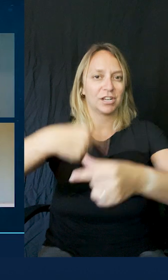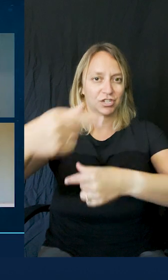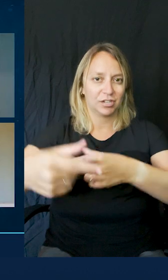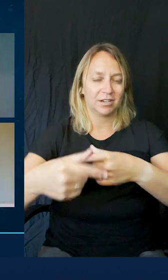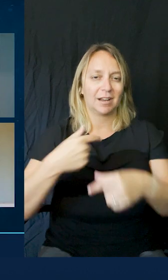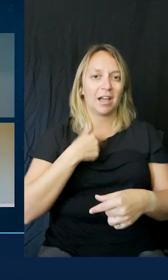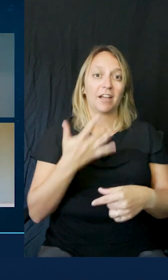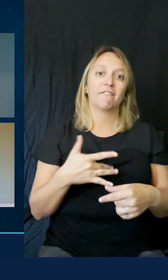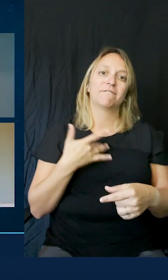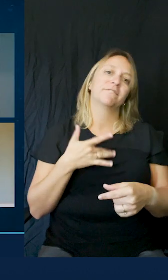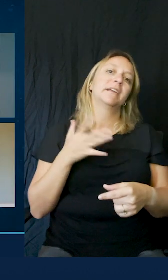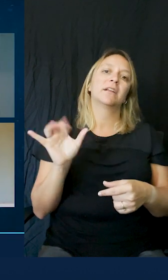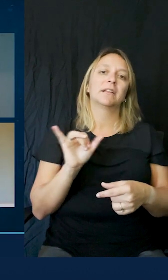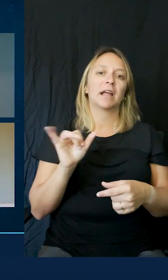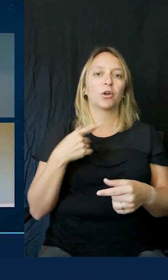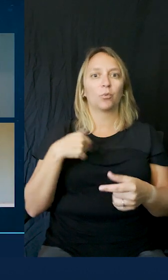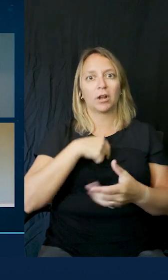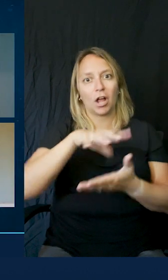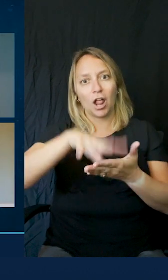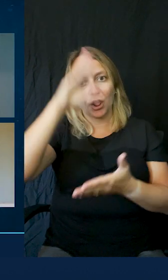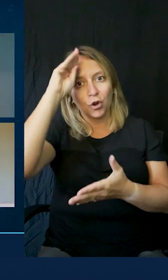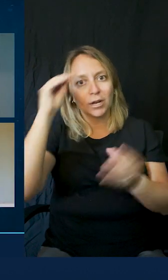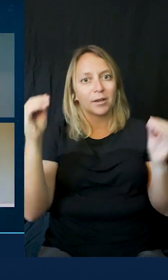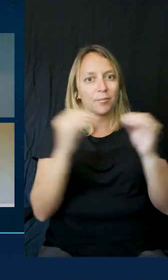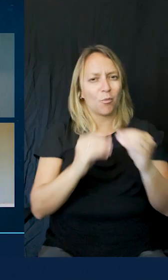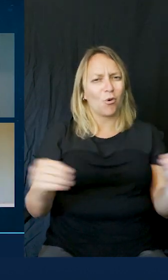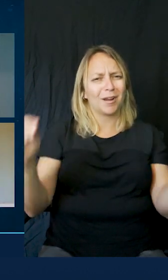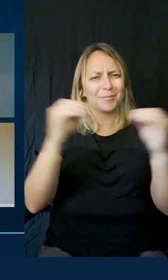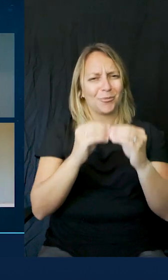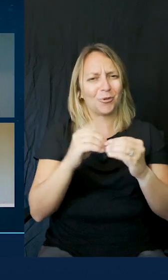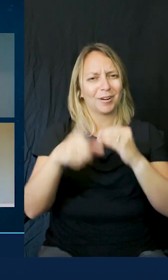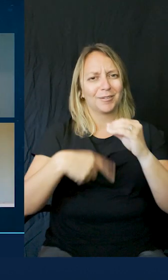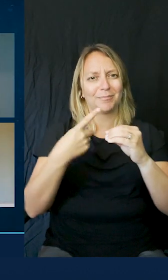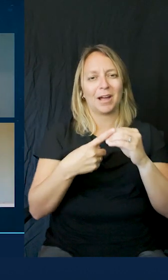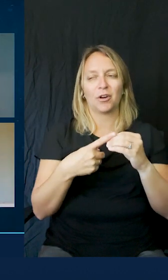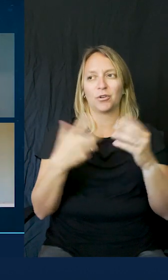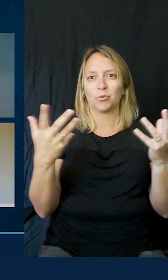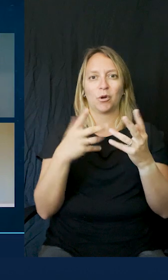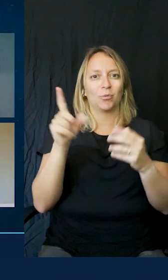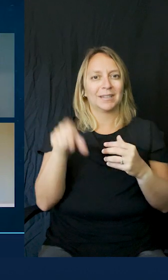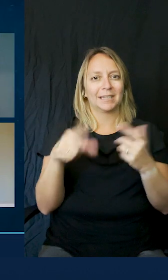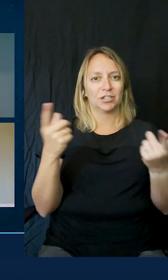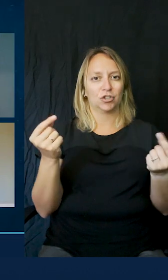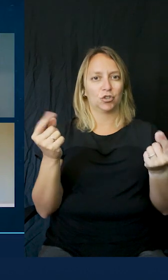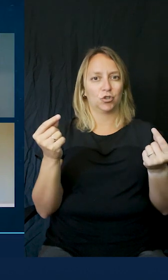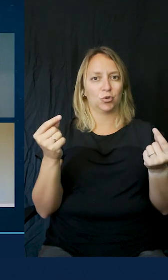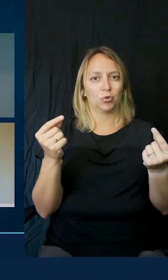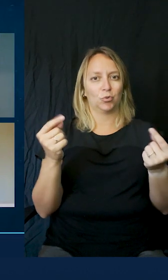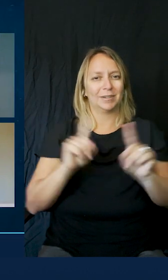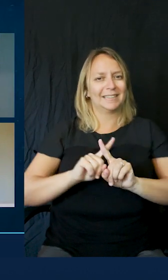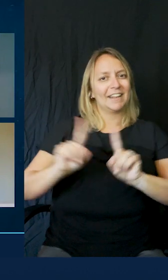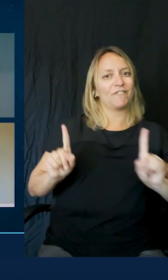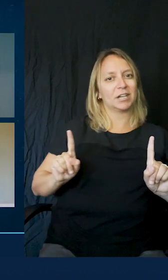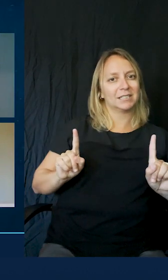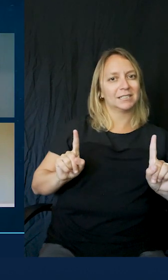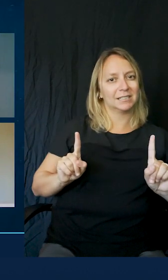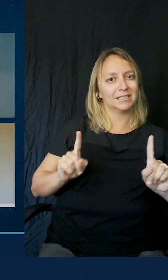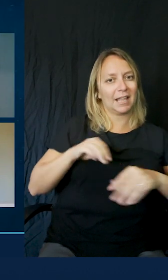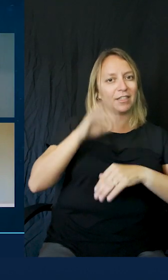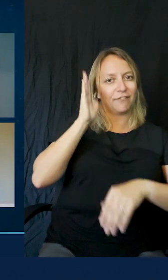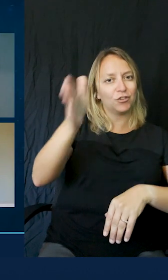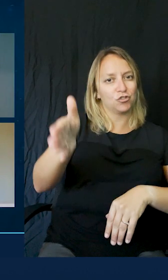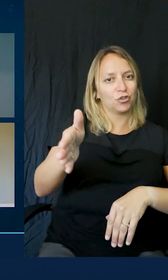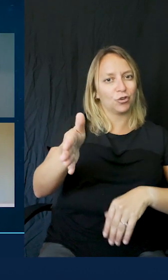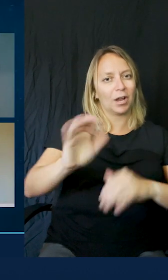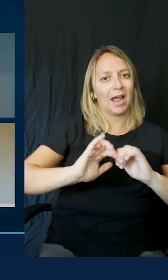feel like we're learning more and more about what we need to do to be different in the future,